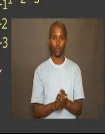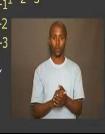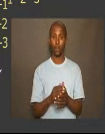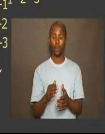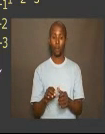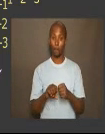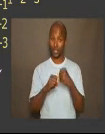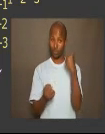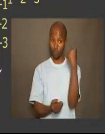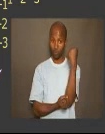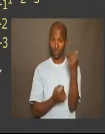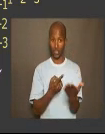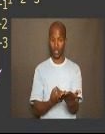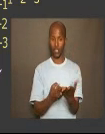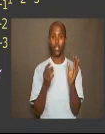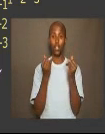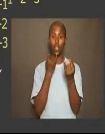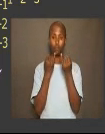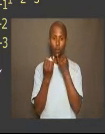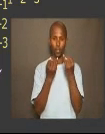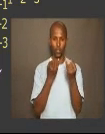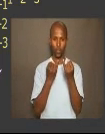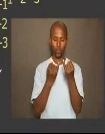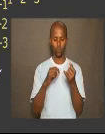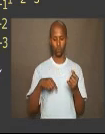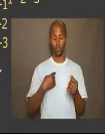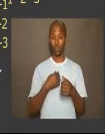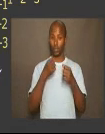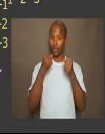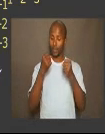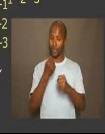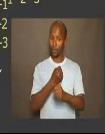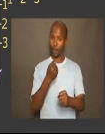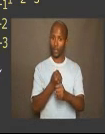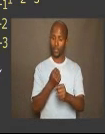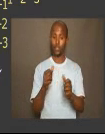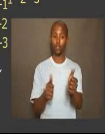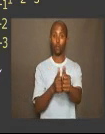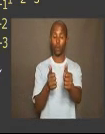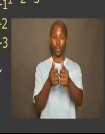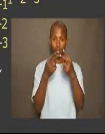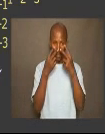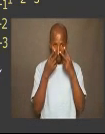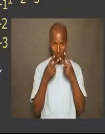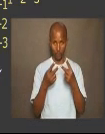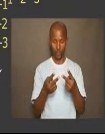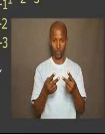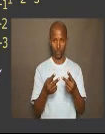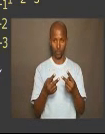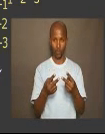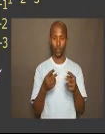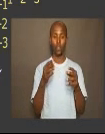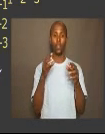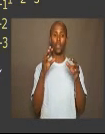Based on this information, we can make the following observations.